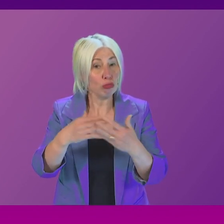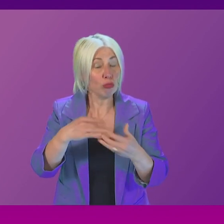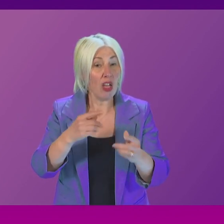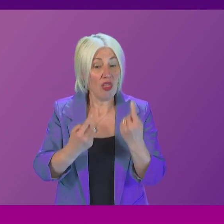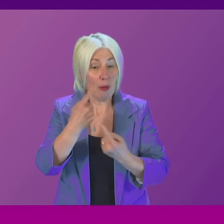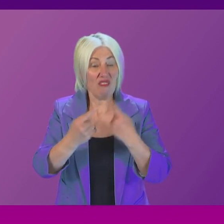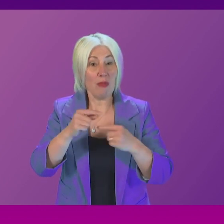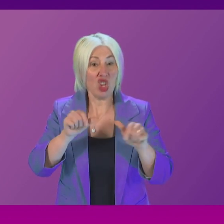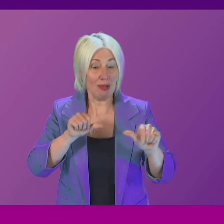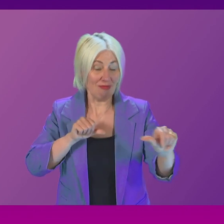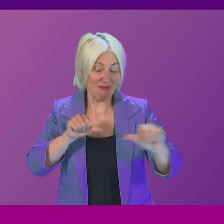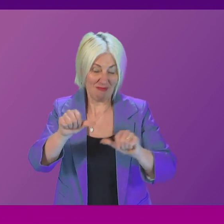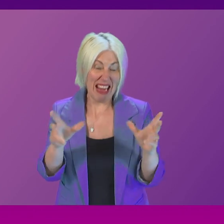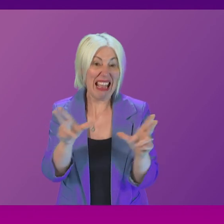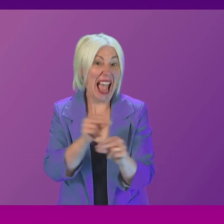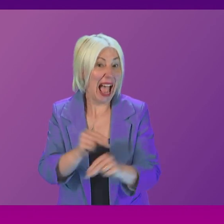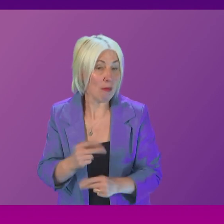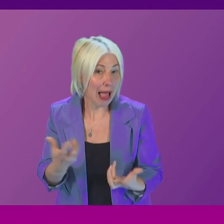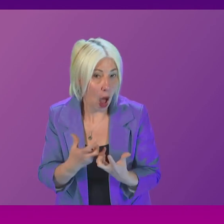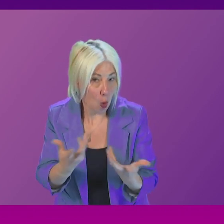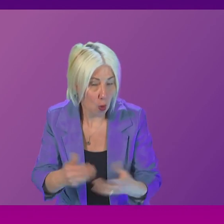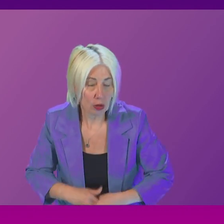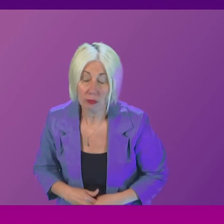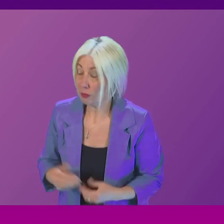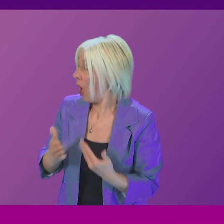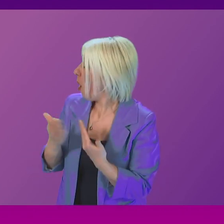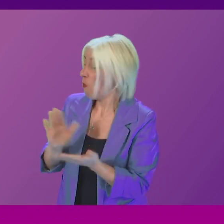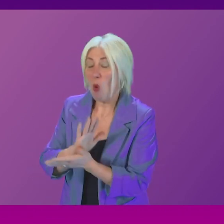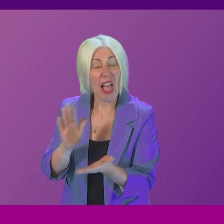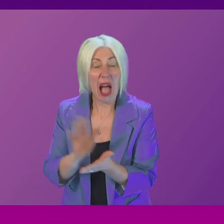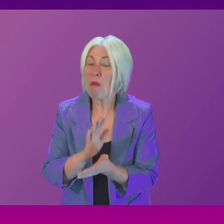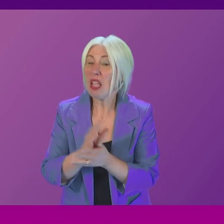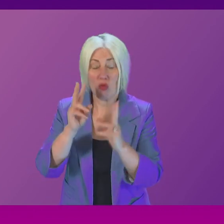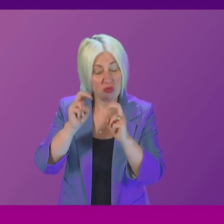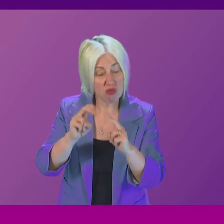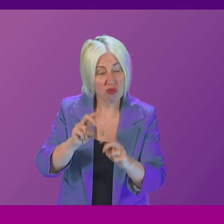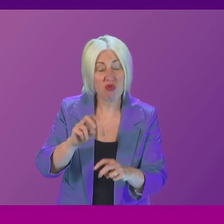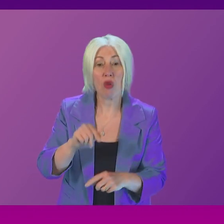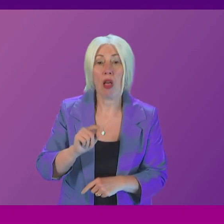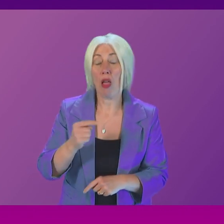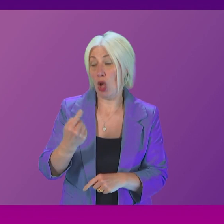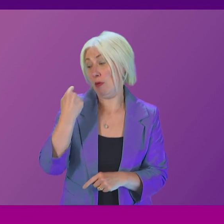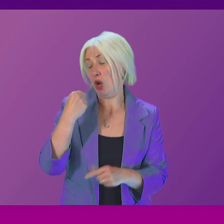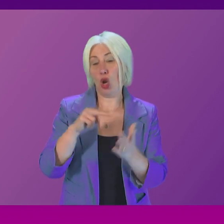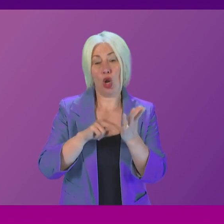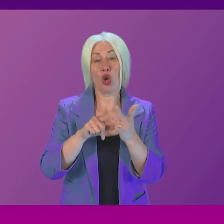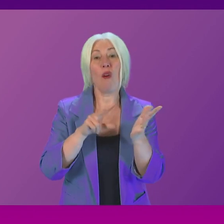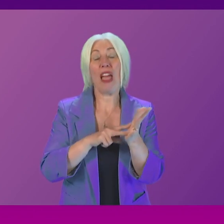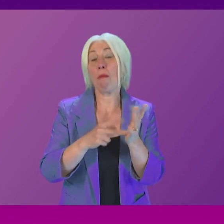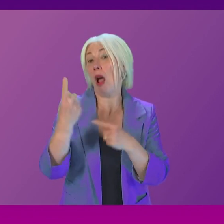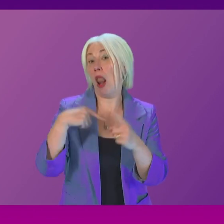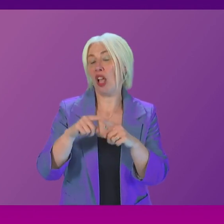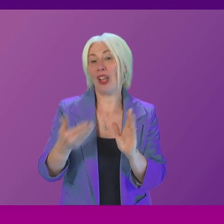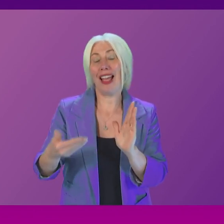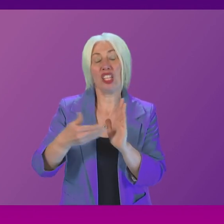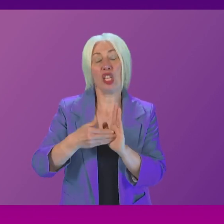gap. Again, I'm more than happy to look into detail on this. In November of last year, the additional